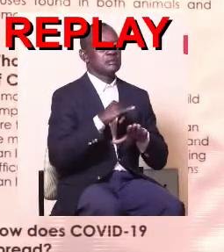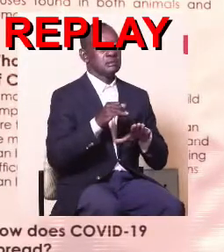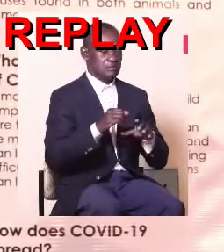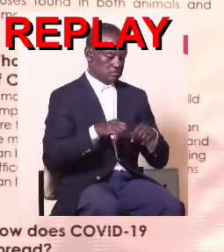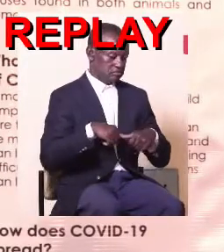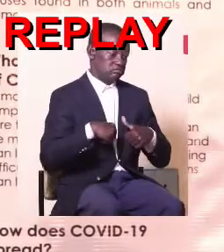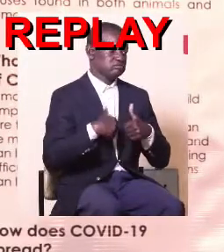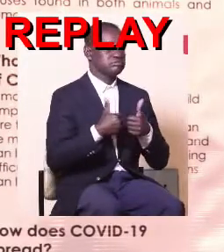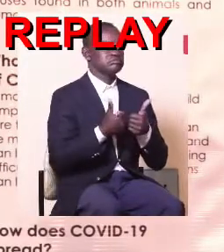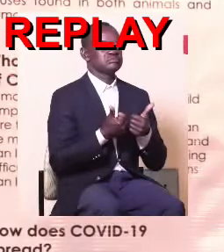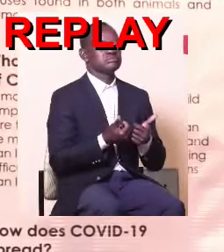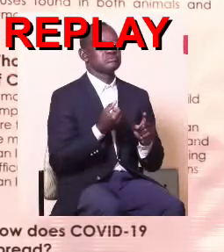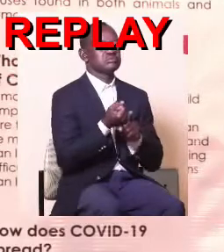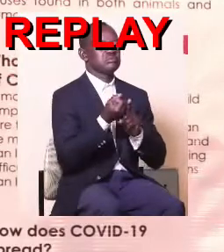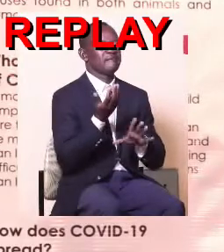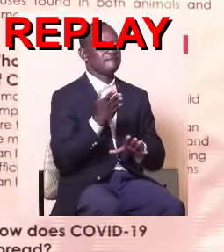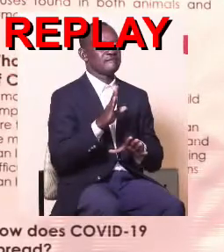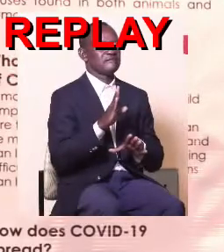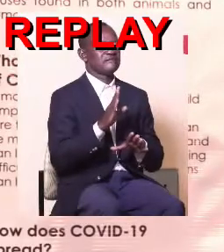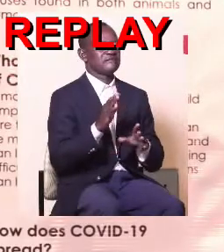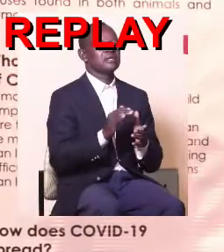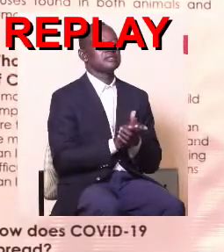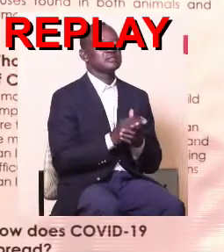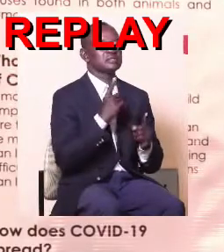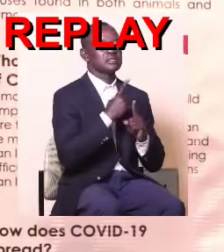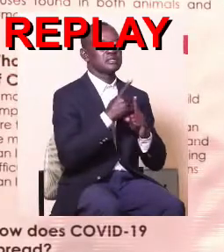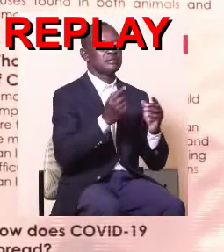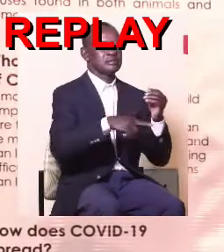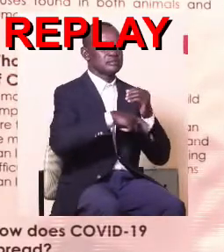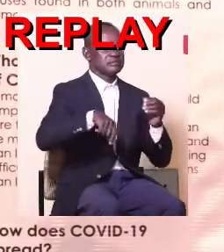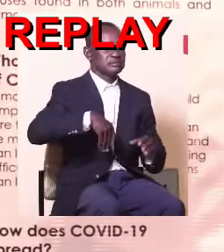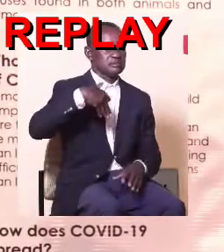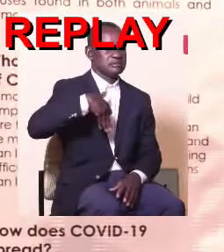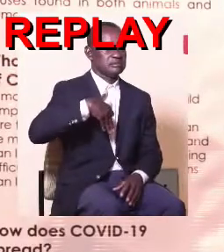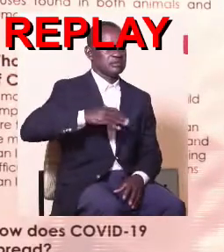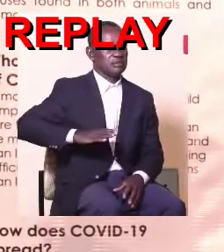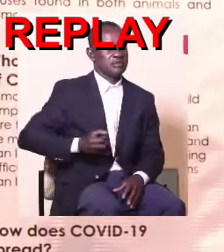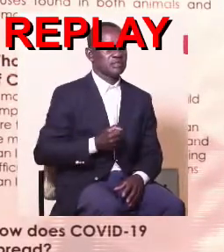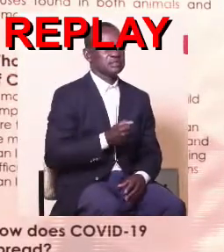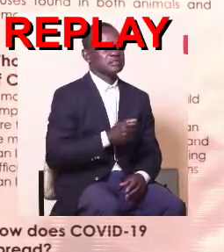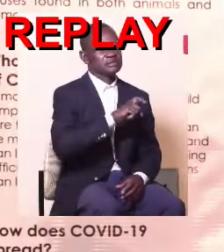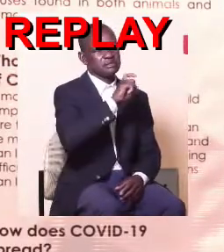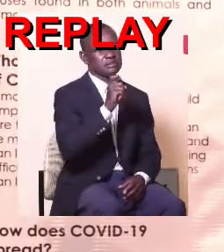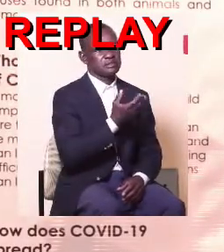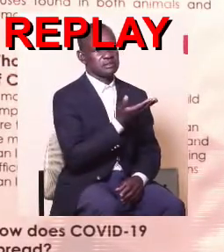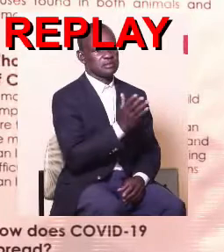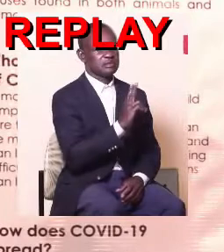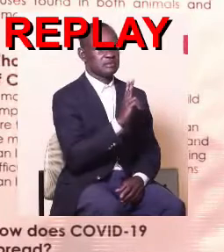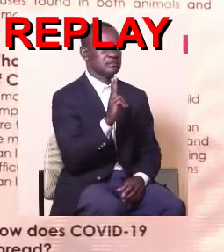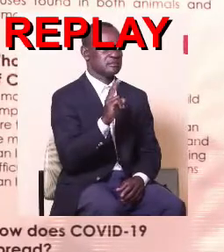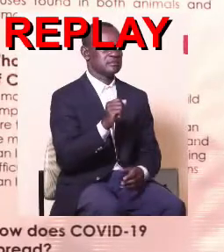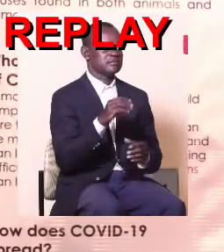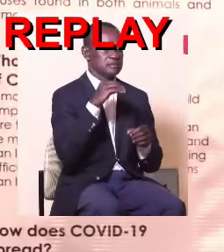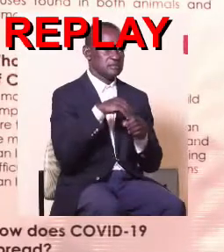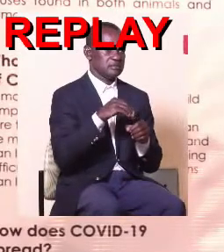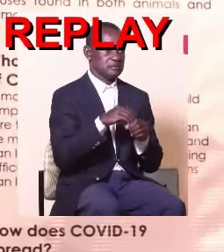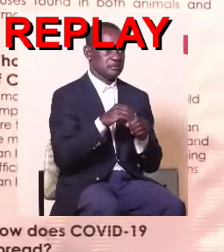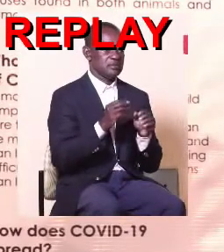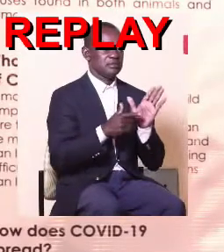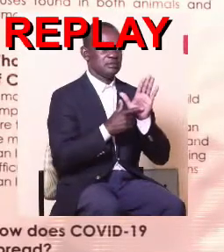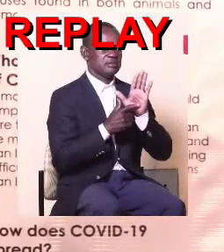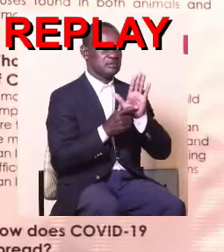the Republic of Namibia wishes to call on stakeholders to adopt a spirit of